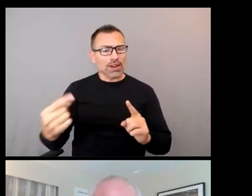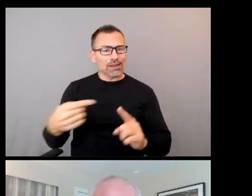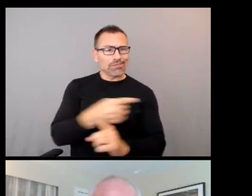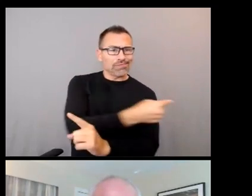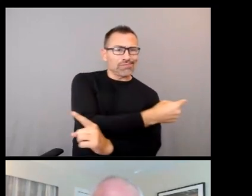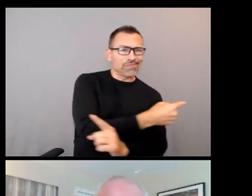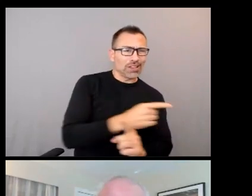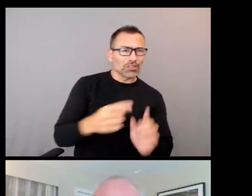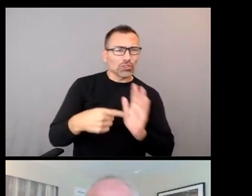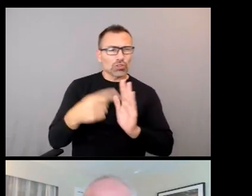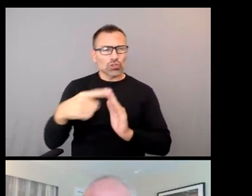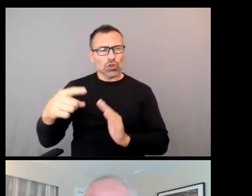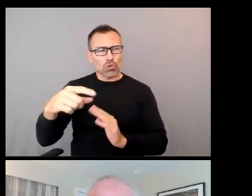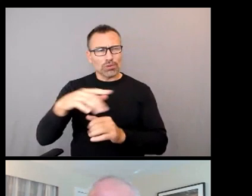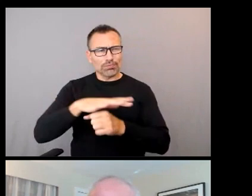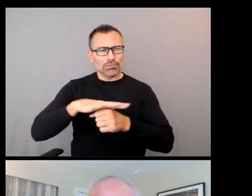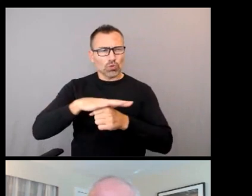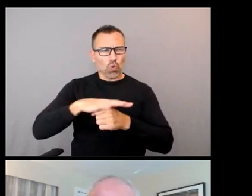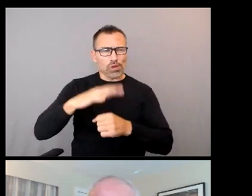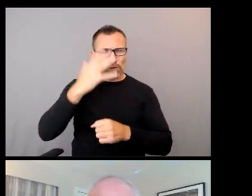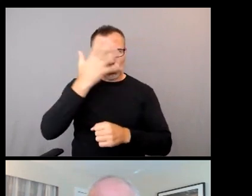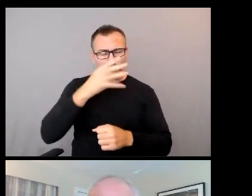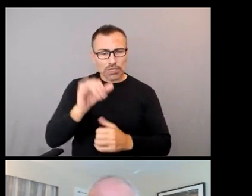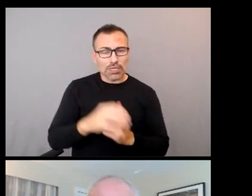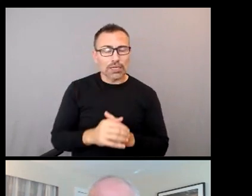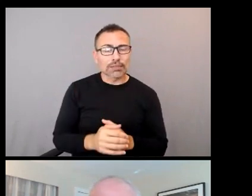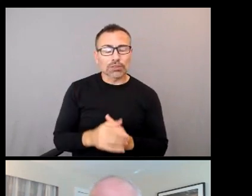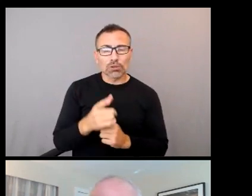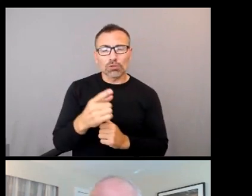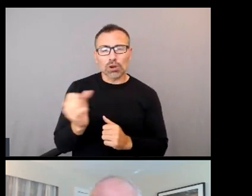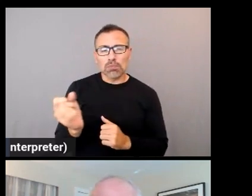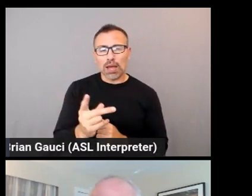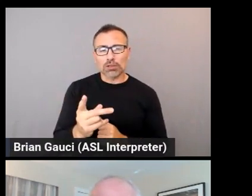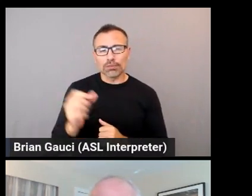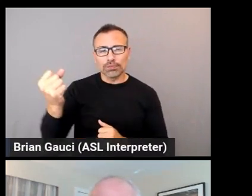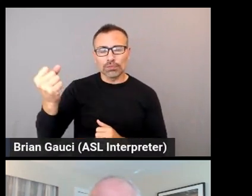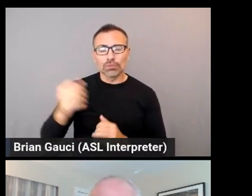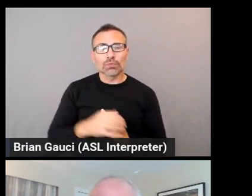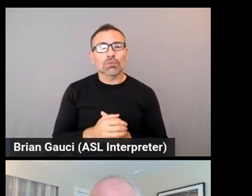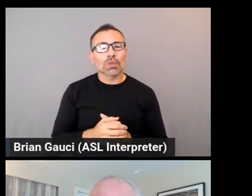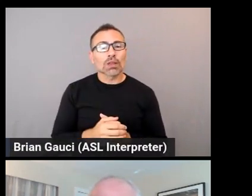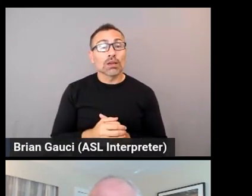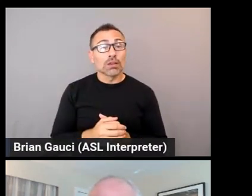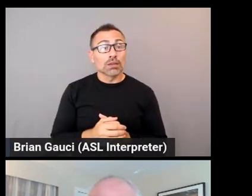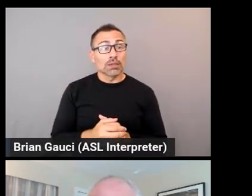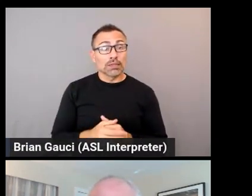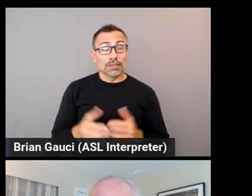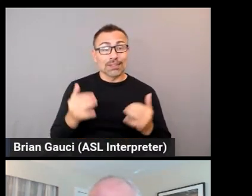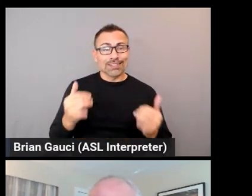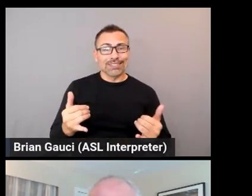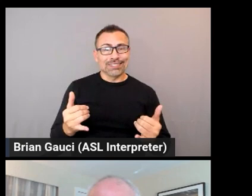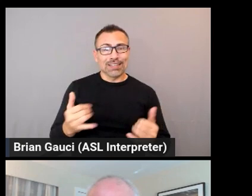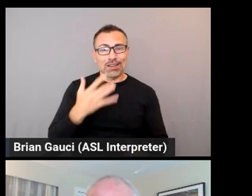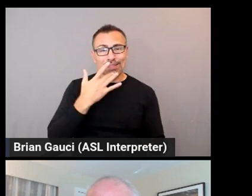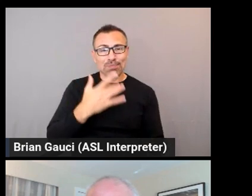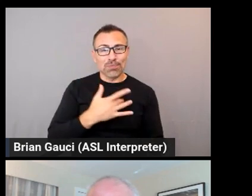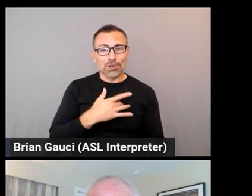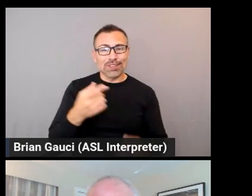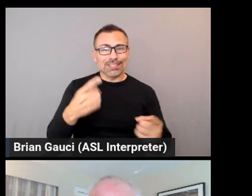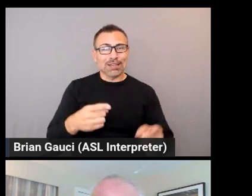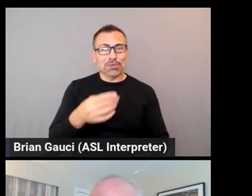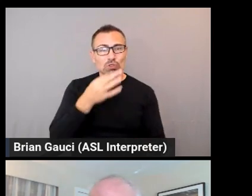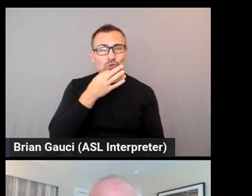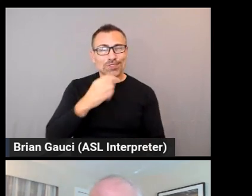So I'll dismiss this and we can come back and kind of talk through that. So given that the birthday is coming up, let's start with an S3